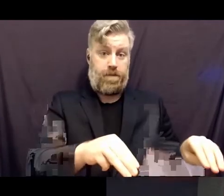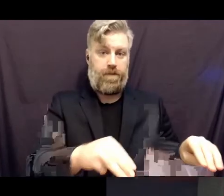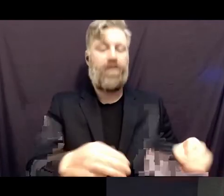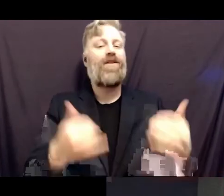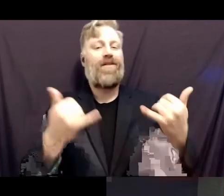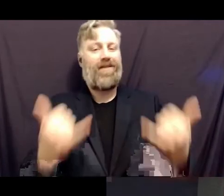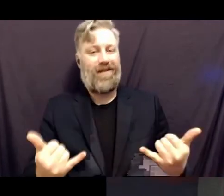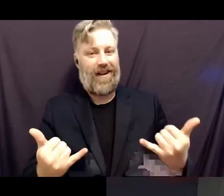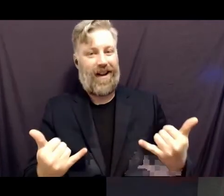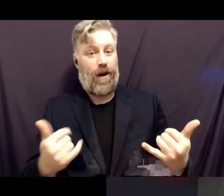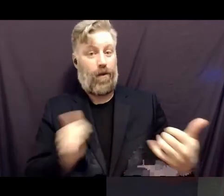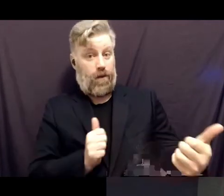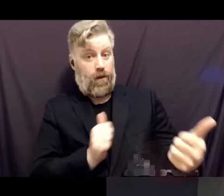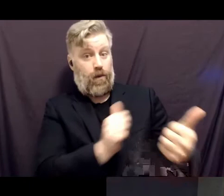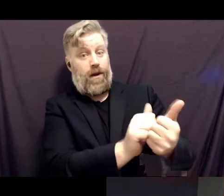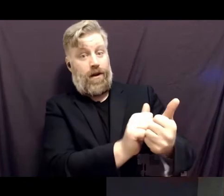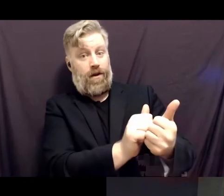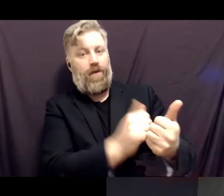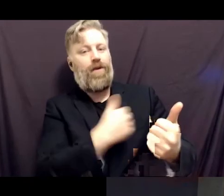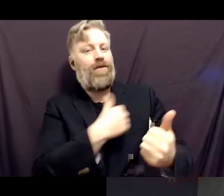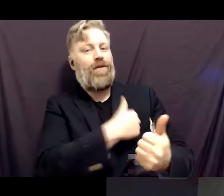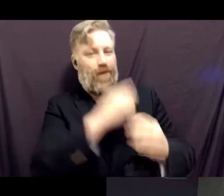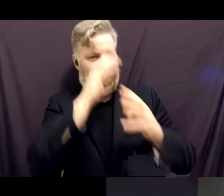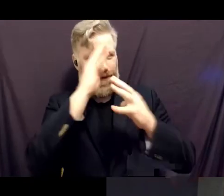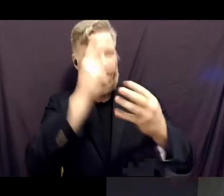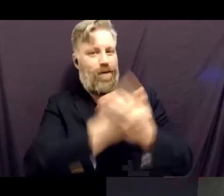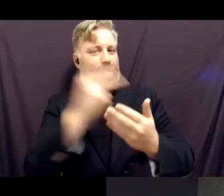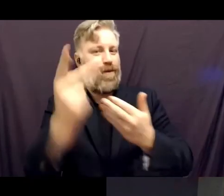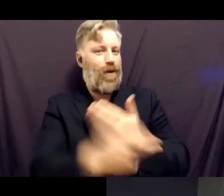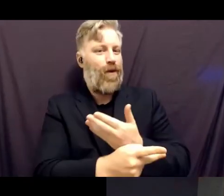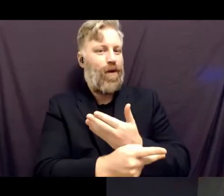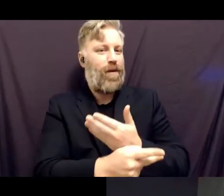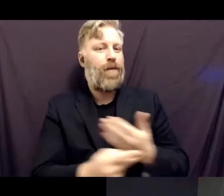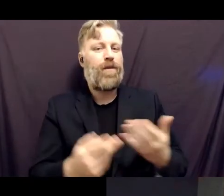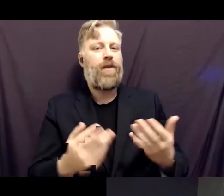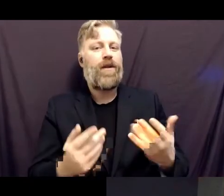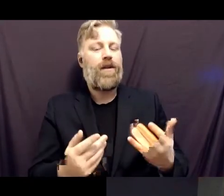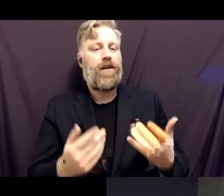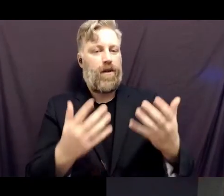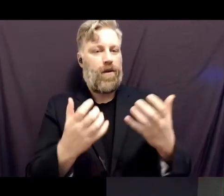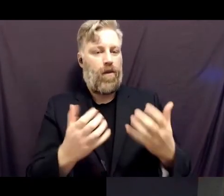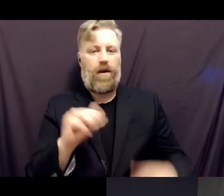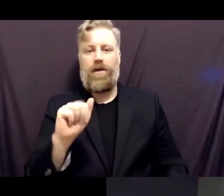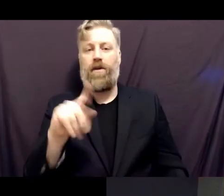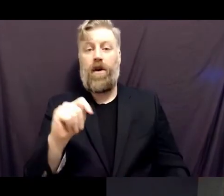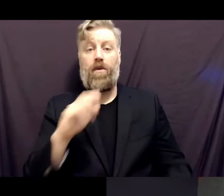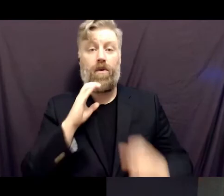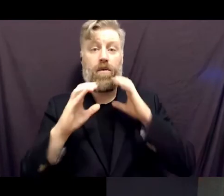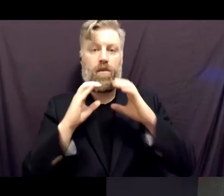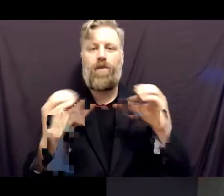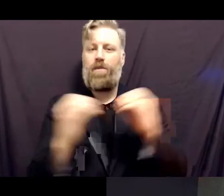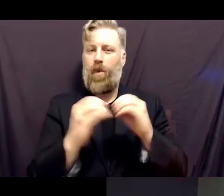creating with them a program to make the communication of art more